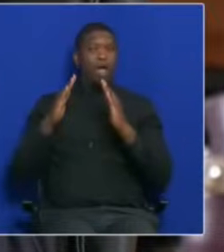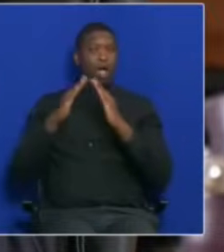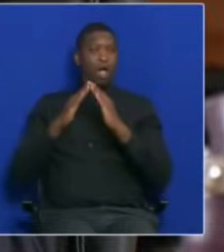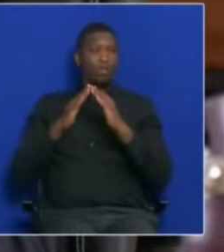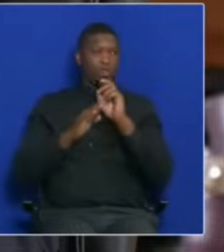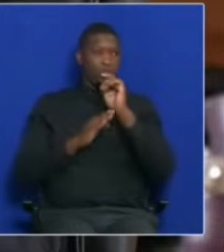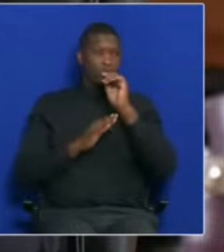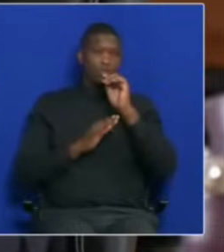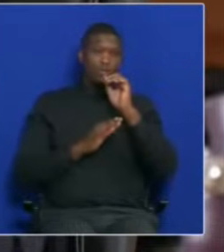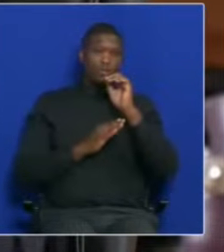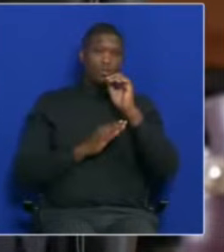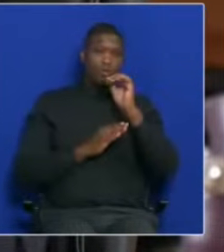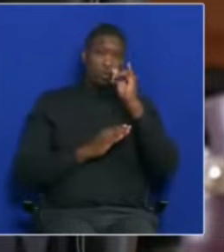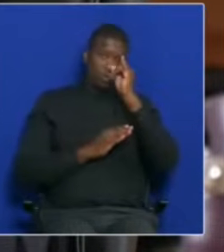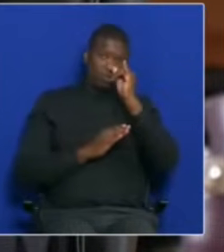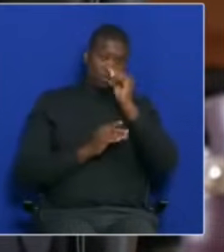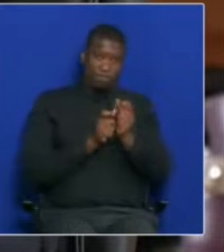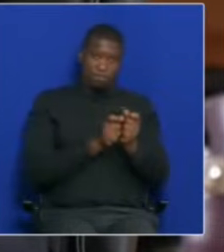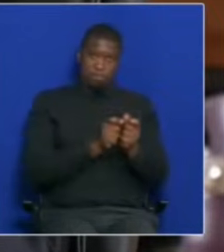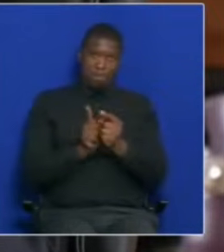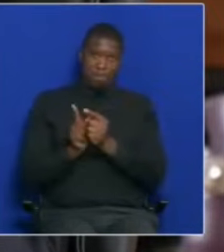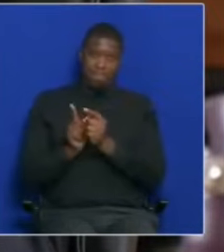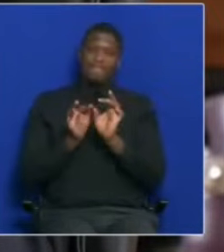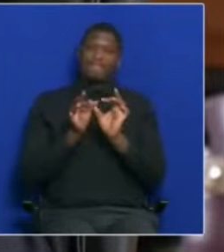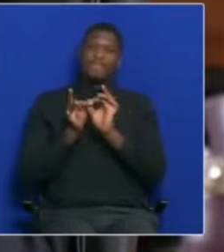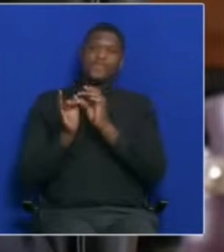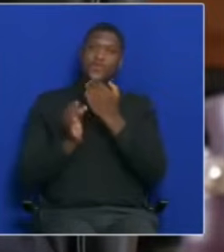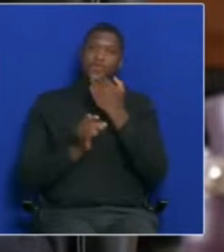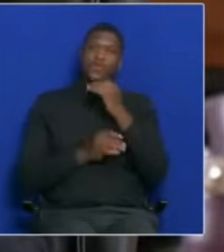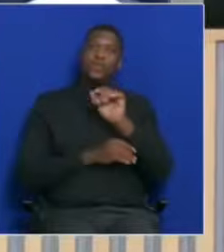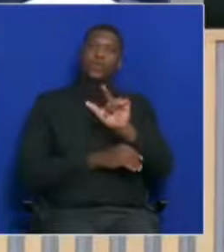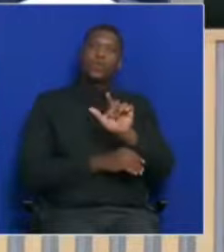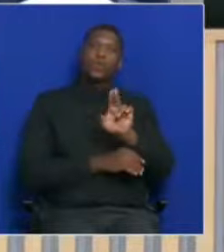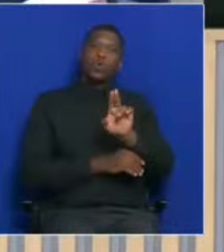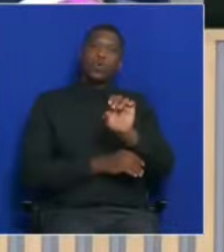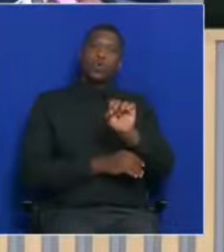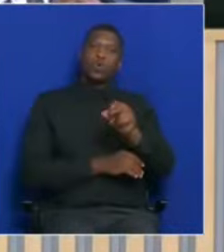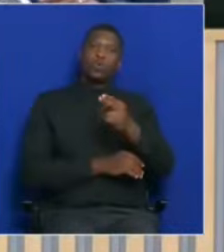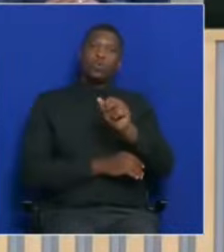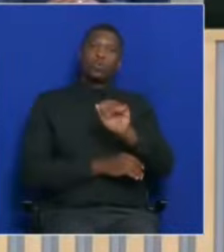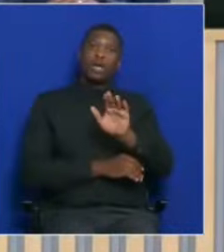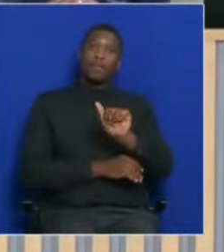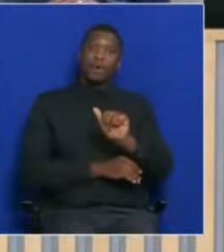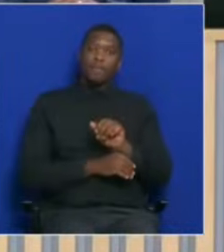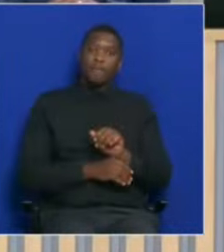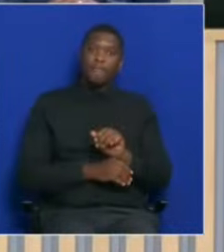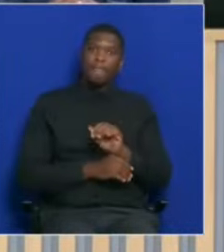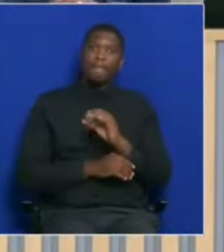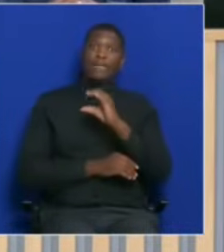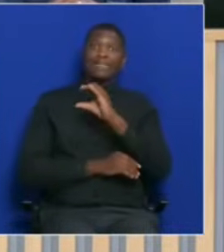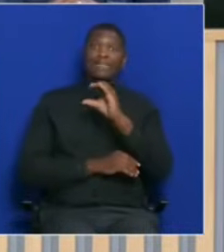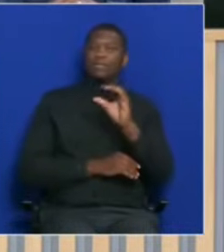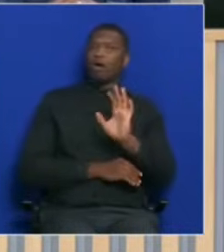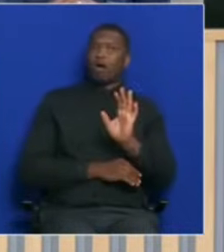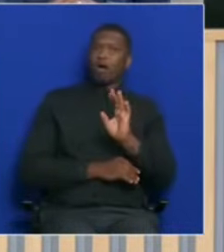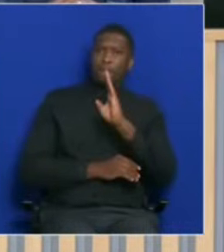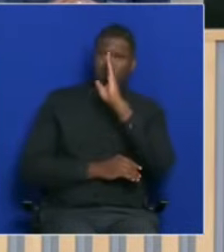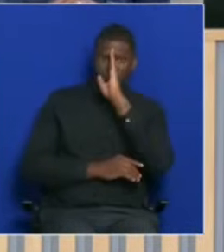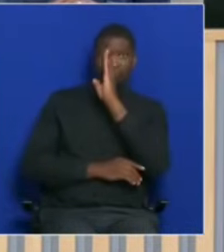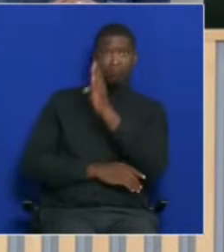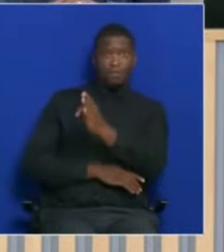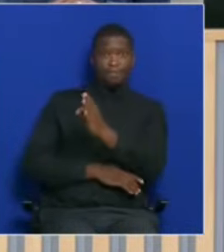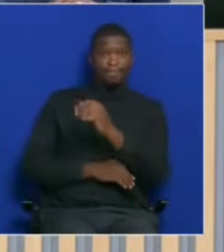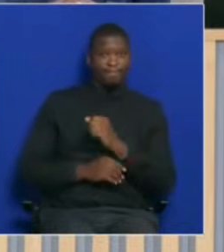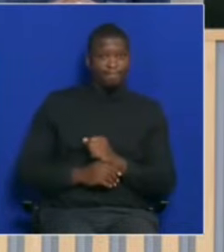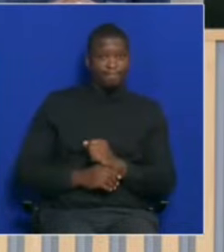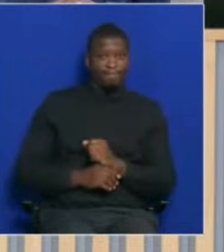issue. Yes. Maybe a correction, Ms. Bowe. It's not a copying, it's an address. It's as I see